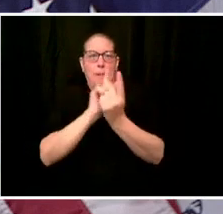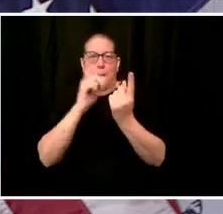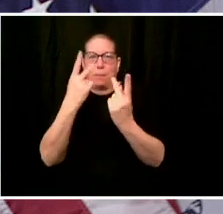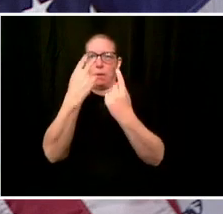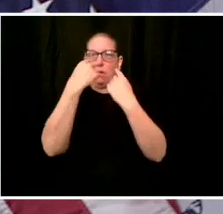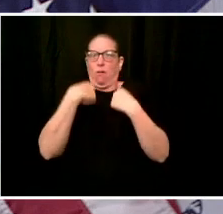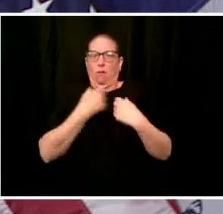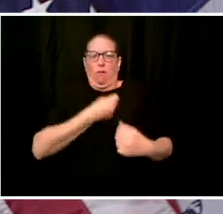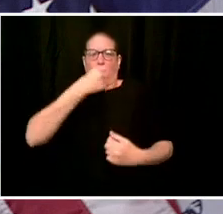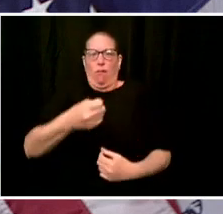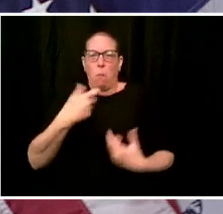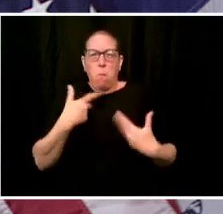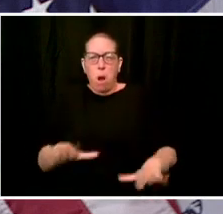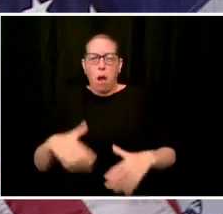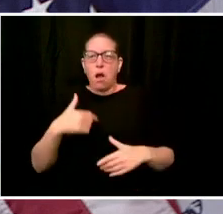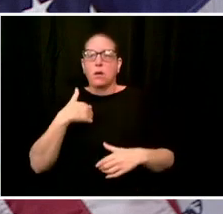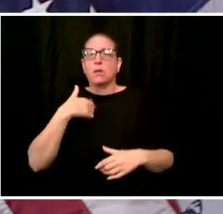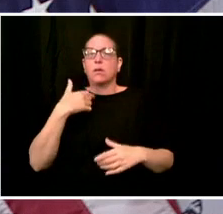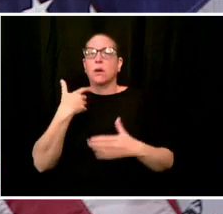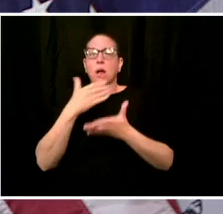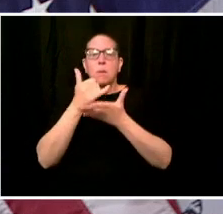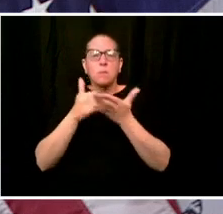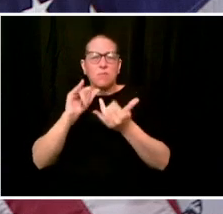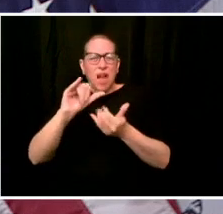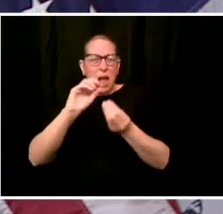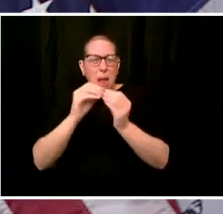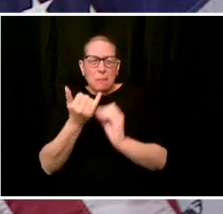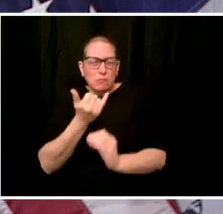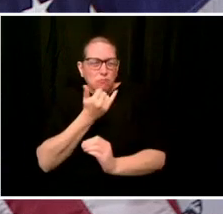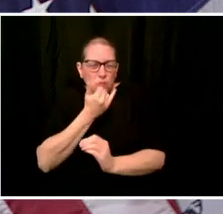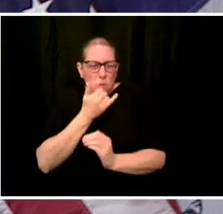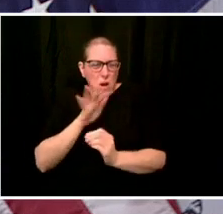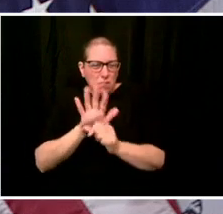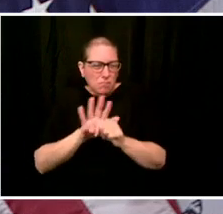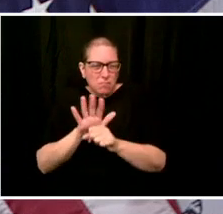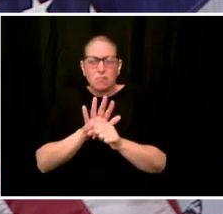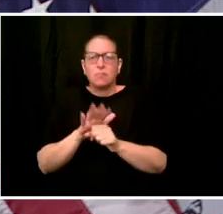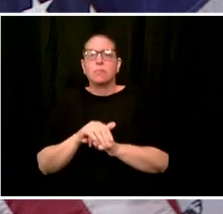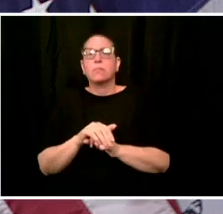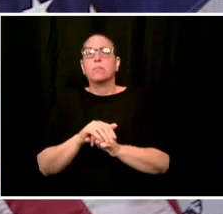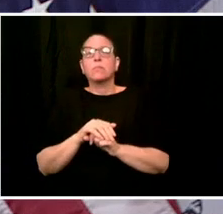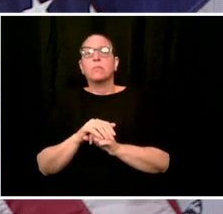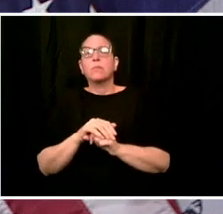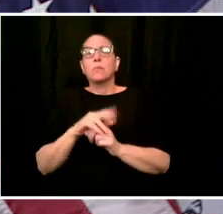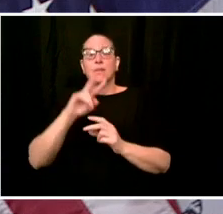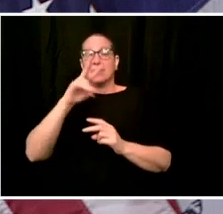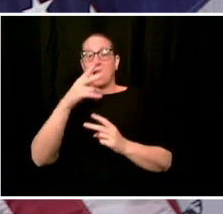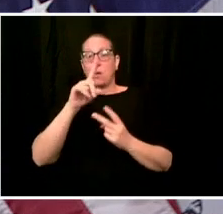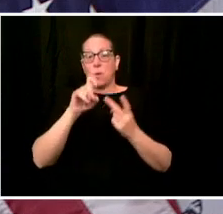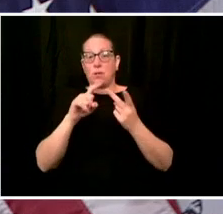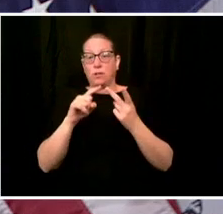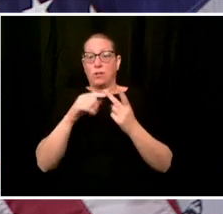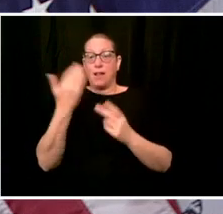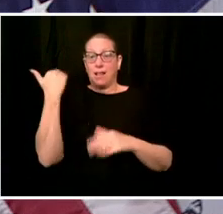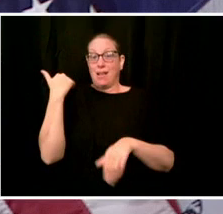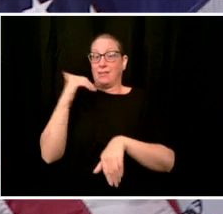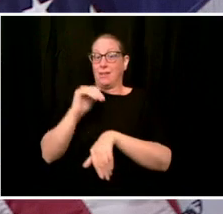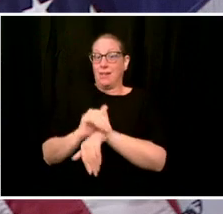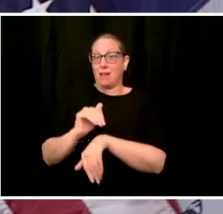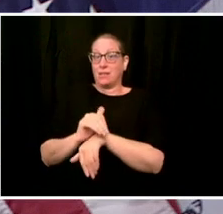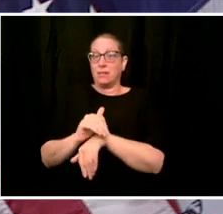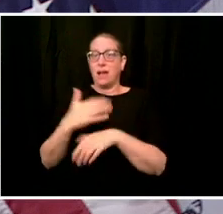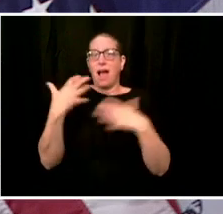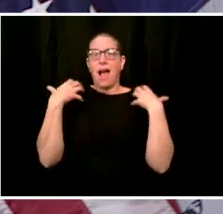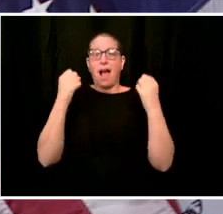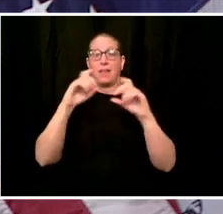then secondly, last night, for the first time since the health department started posting coronavirus deaths, they weren't made available